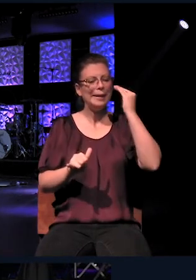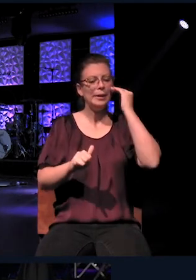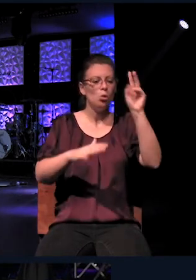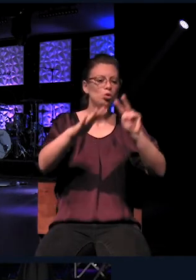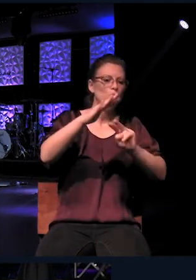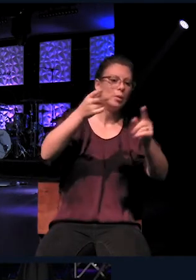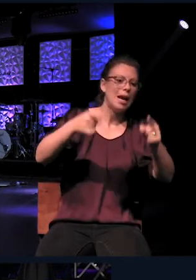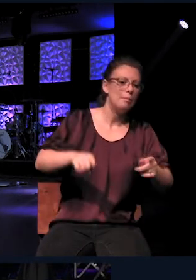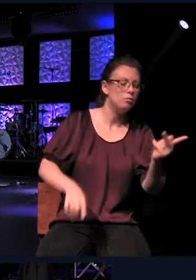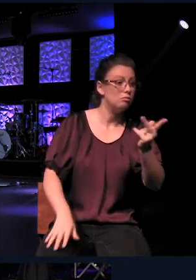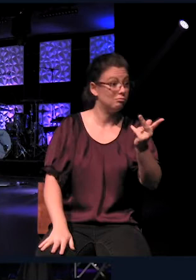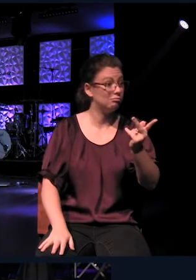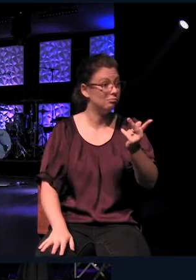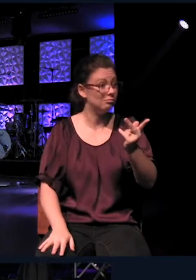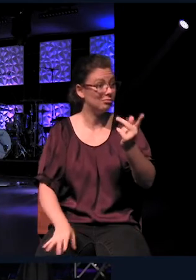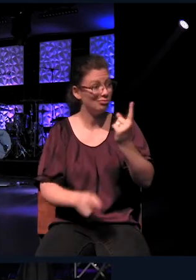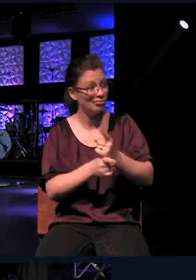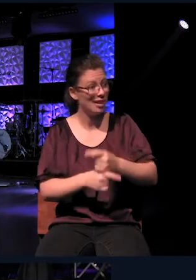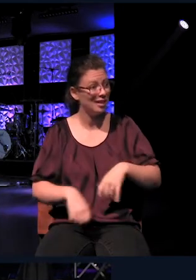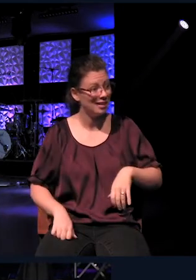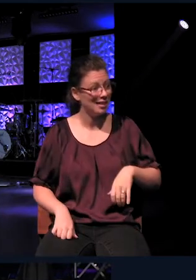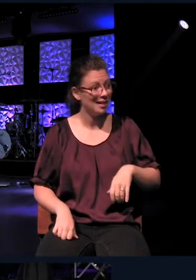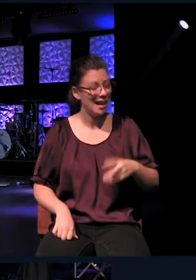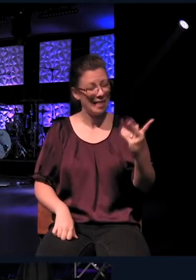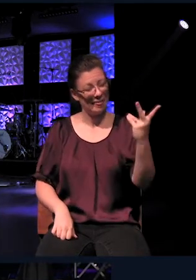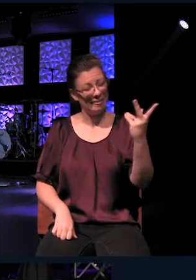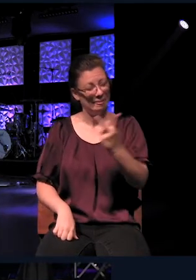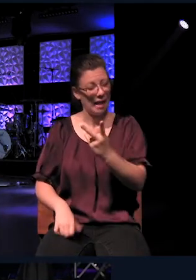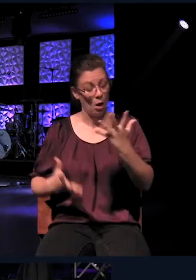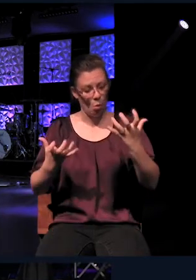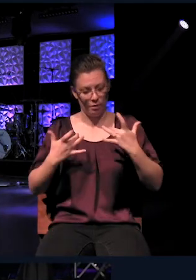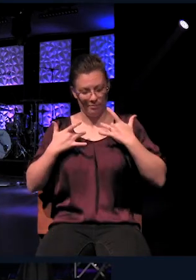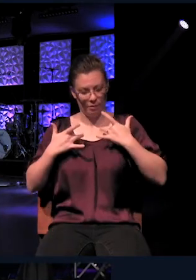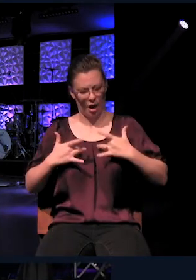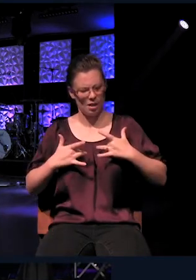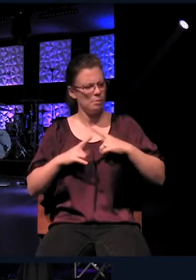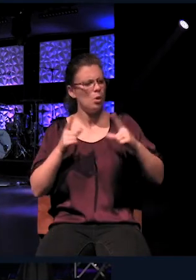Paul and Silas default to joy because they are filled with the Holy Spirit.